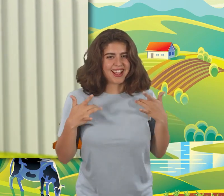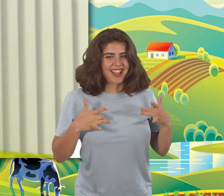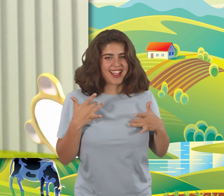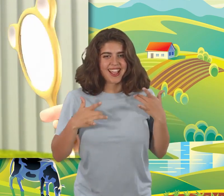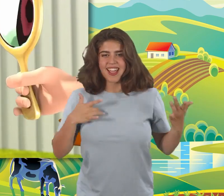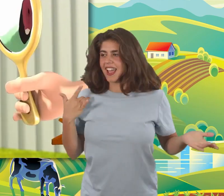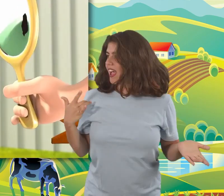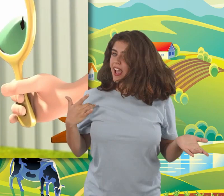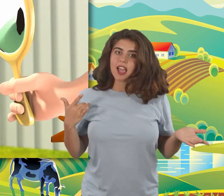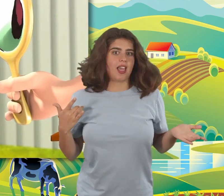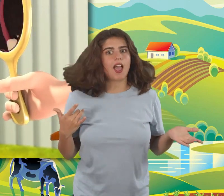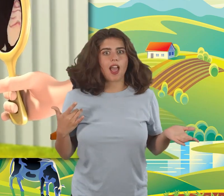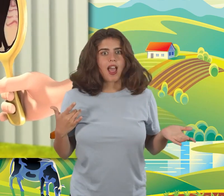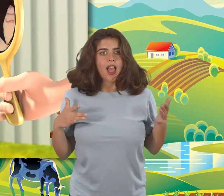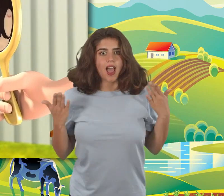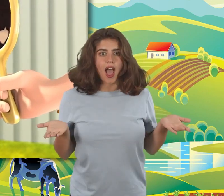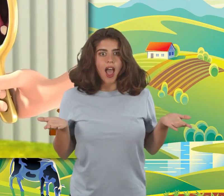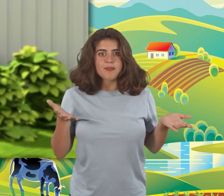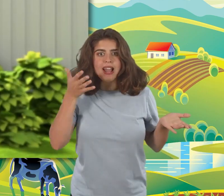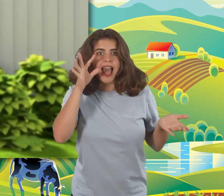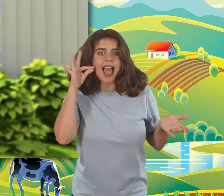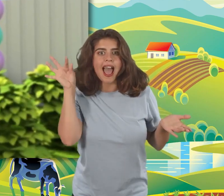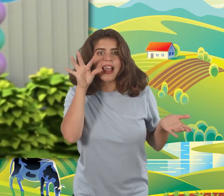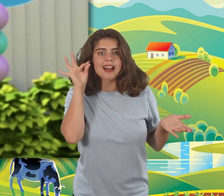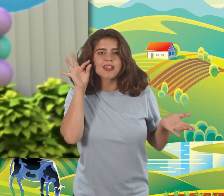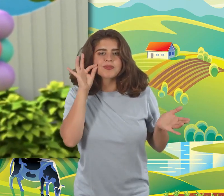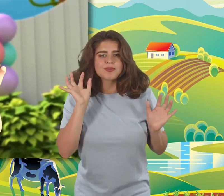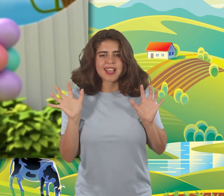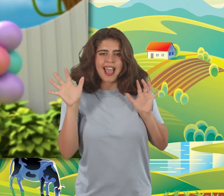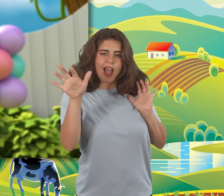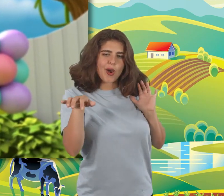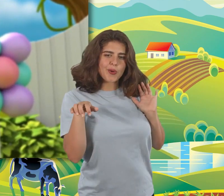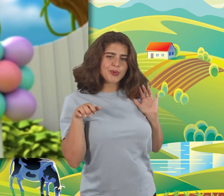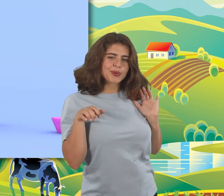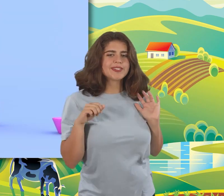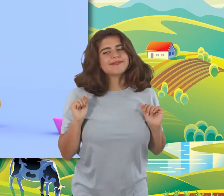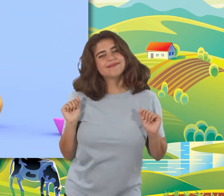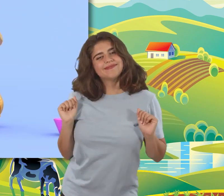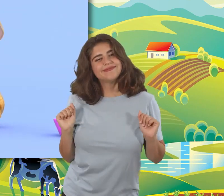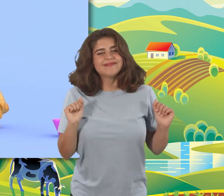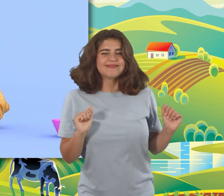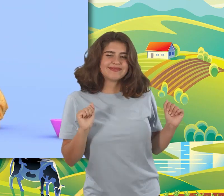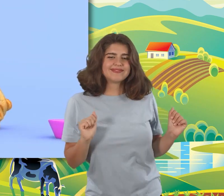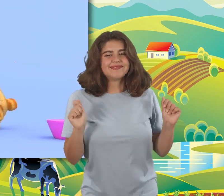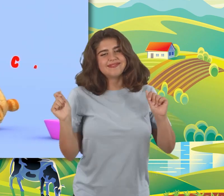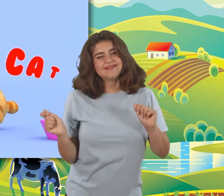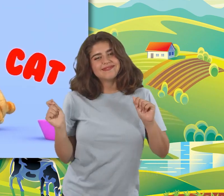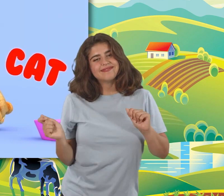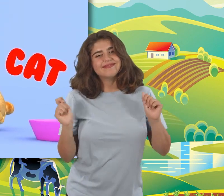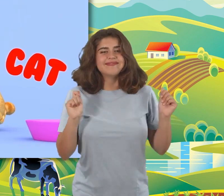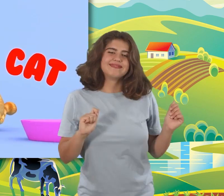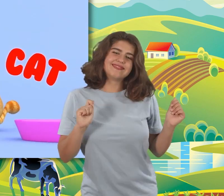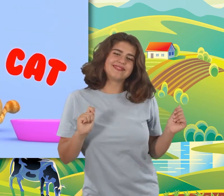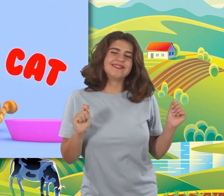don't think I can wait. I'm a cat. Meow.